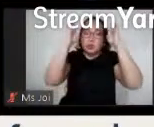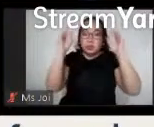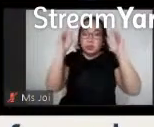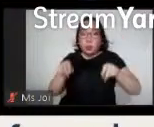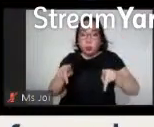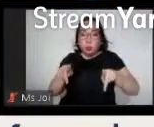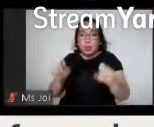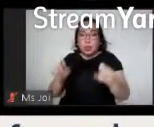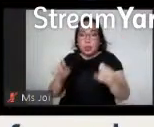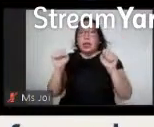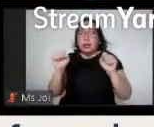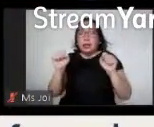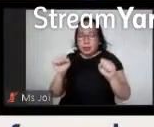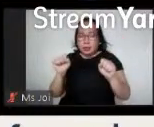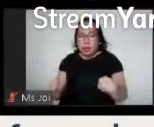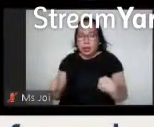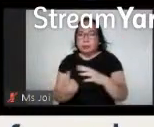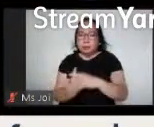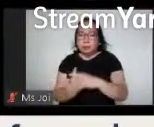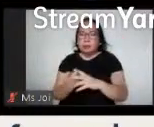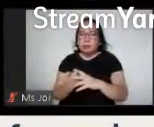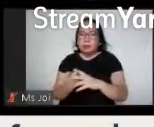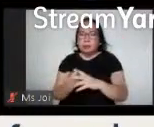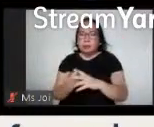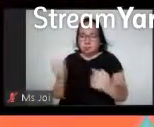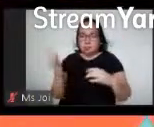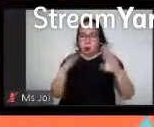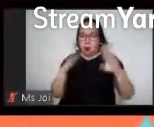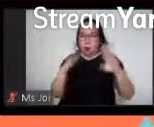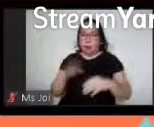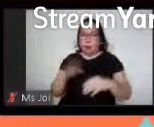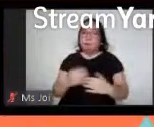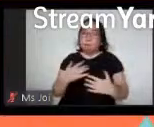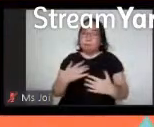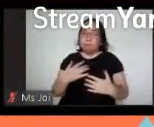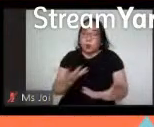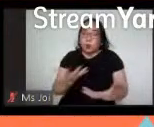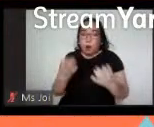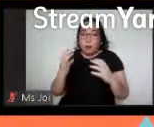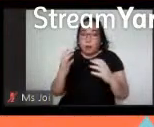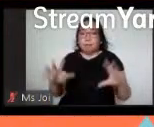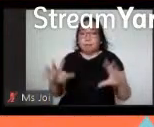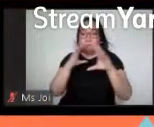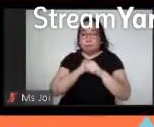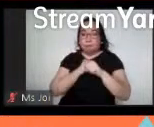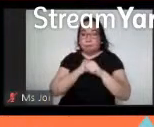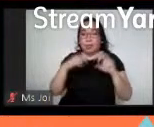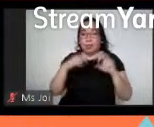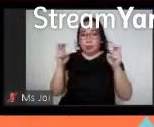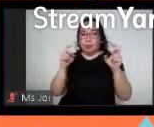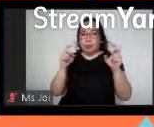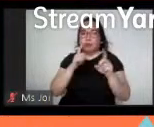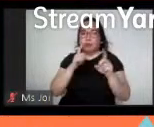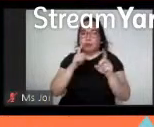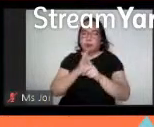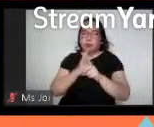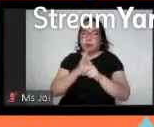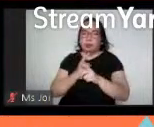from this crisis. Let me end with this quote. This time it has been attributed to